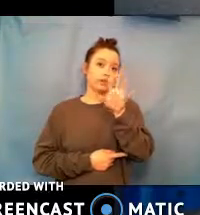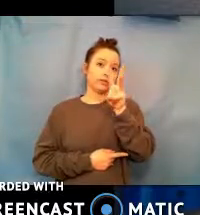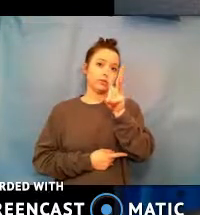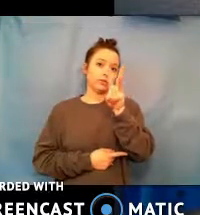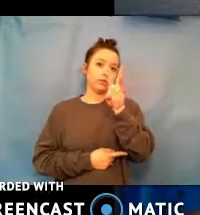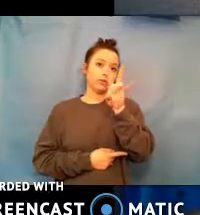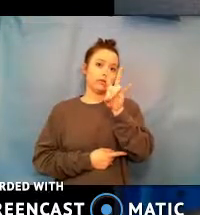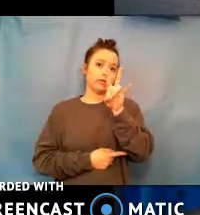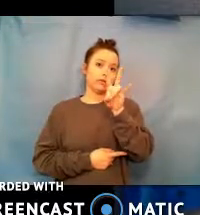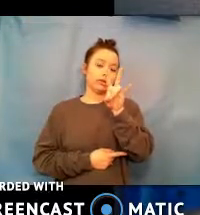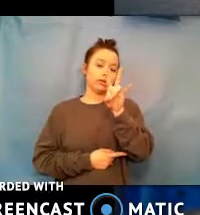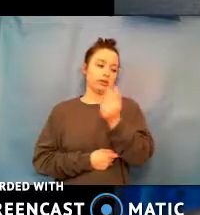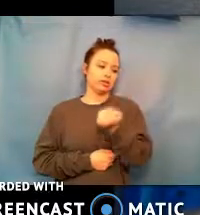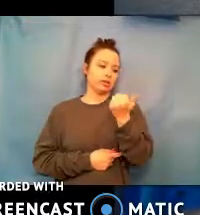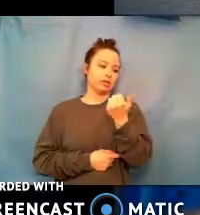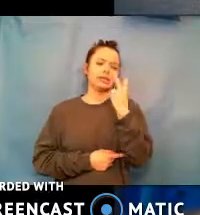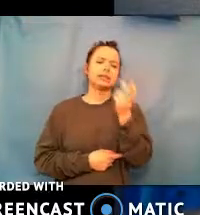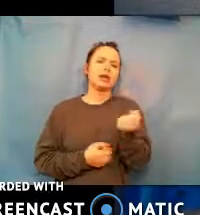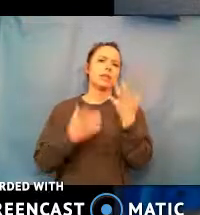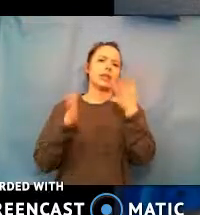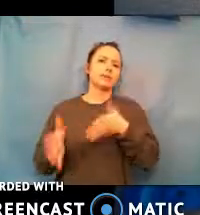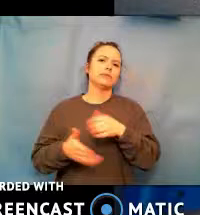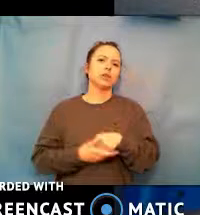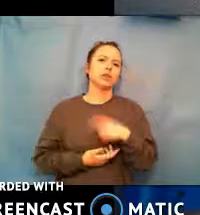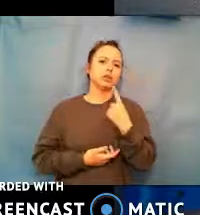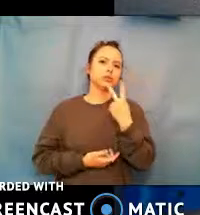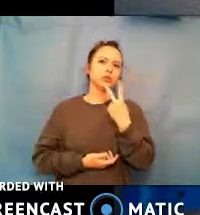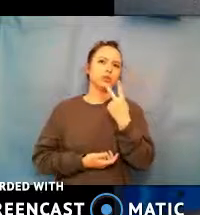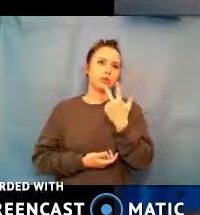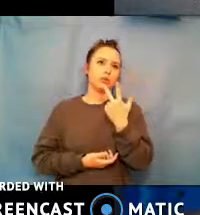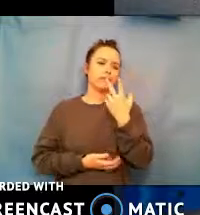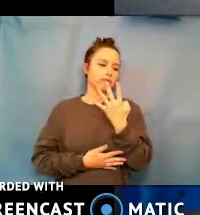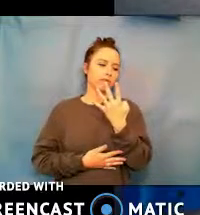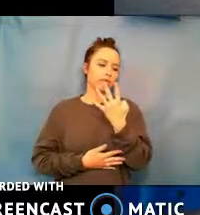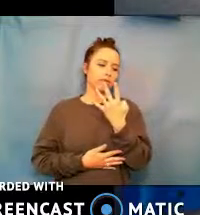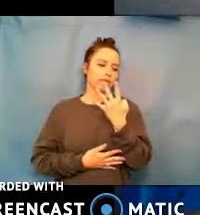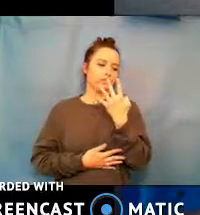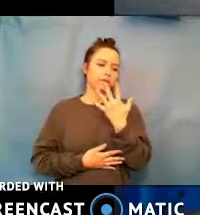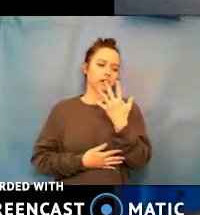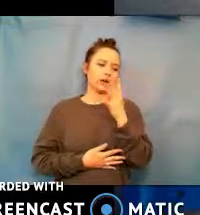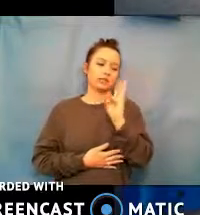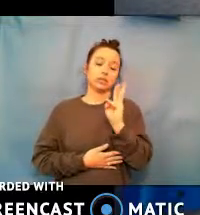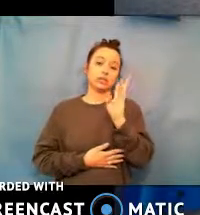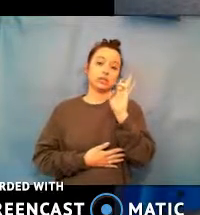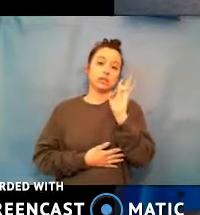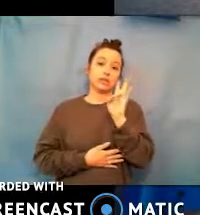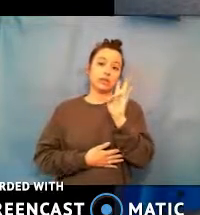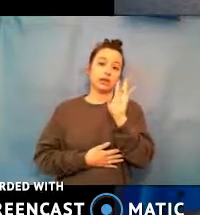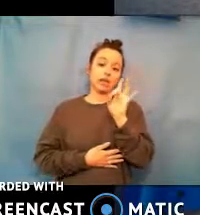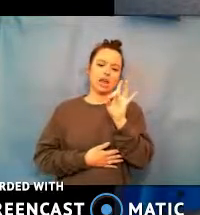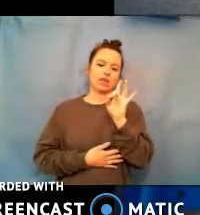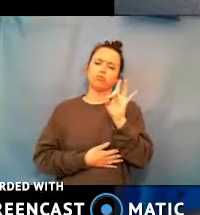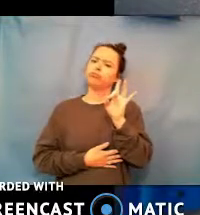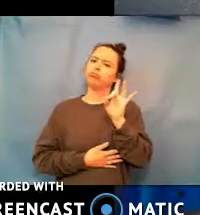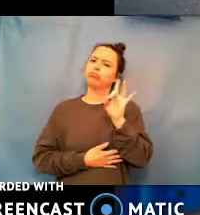5, 6, 7. Let's see how many are left. 1, 2, 3, 4, 5, 6,